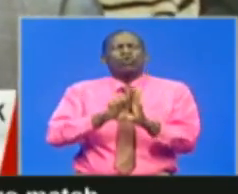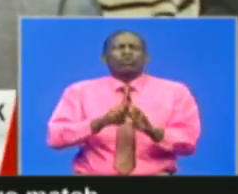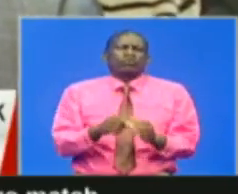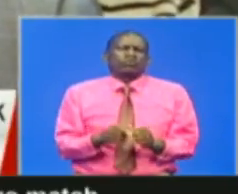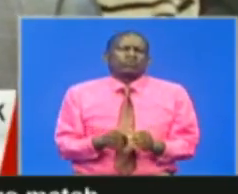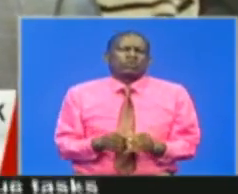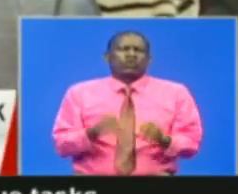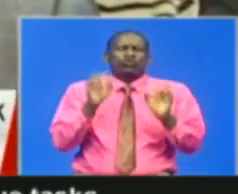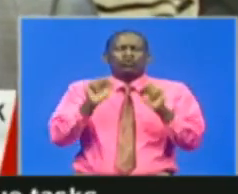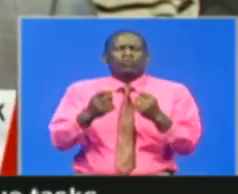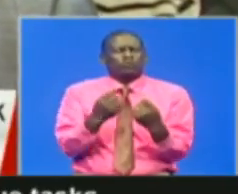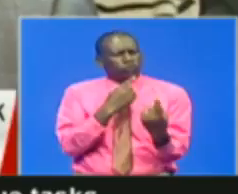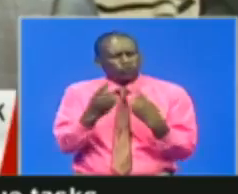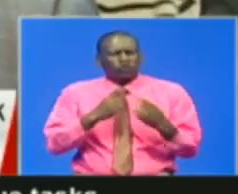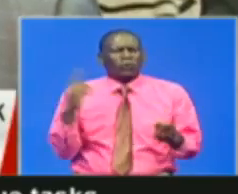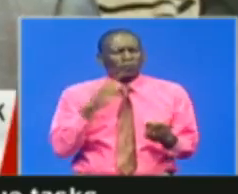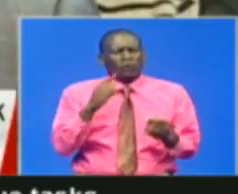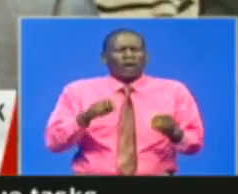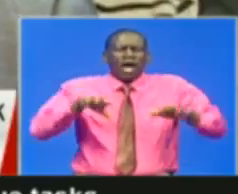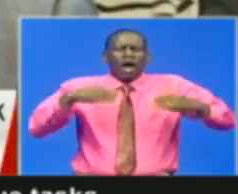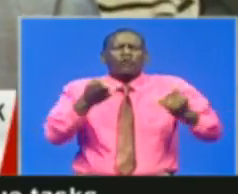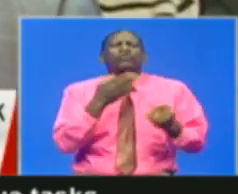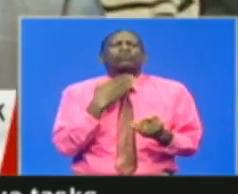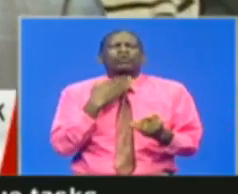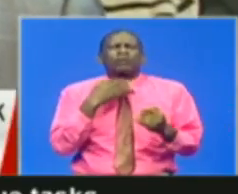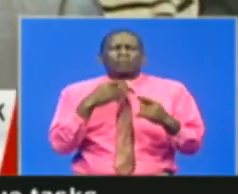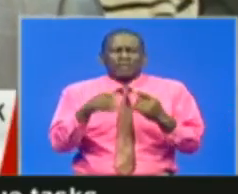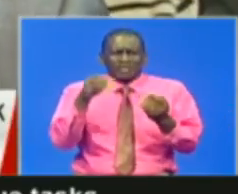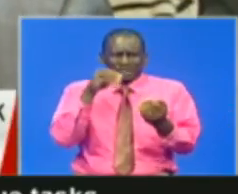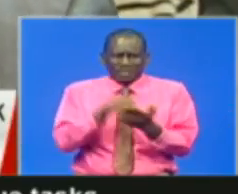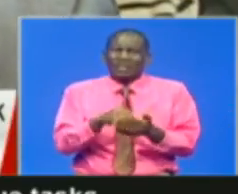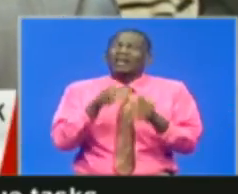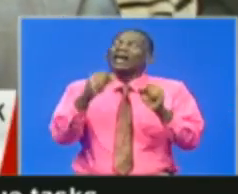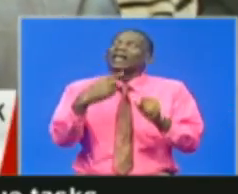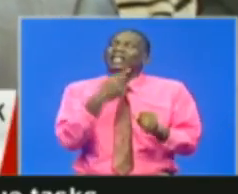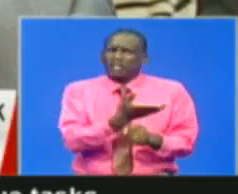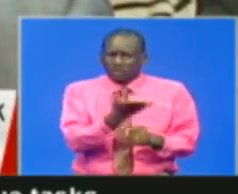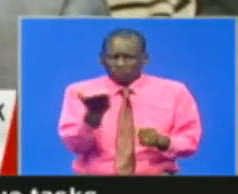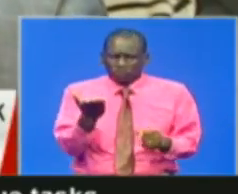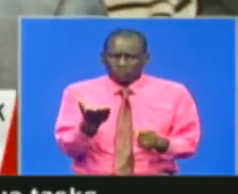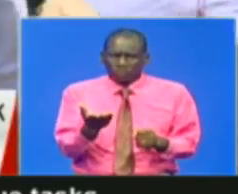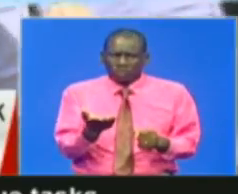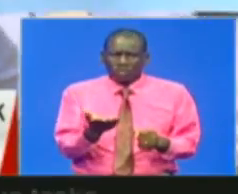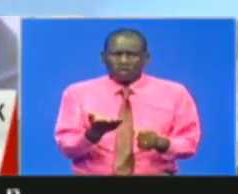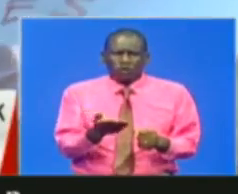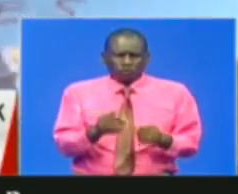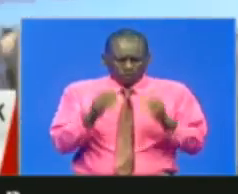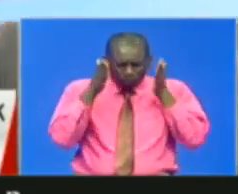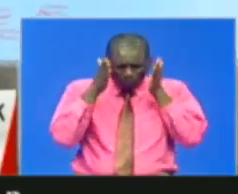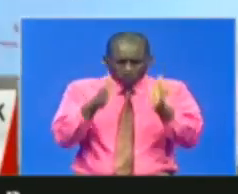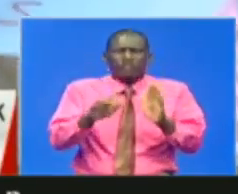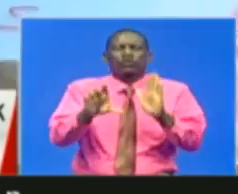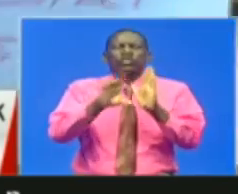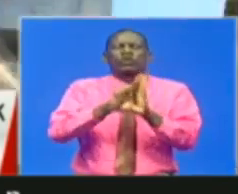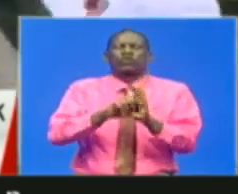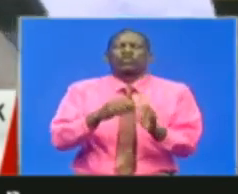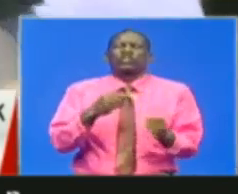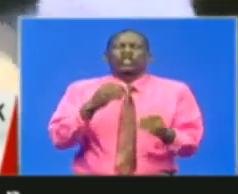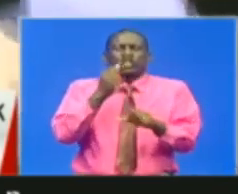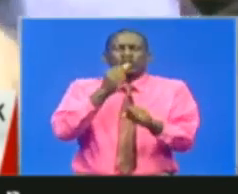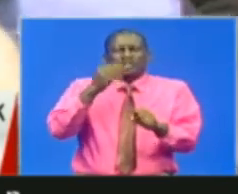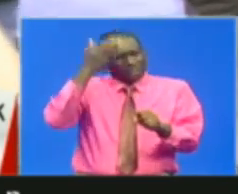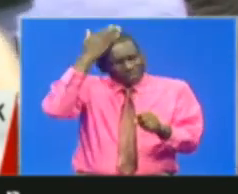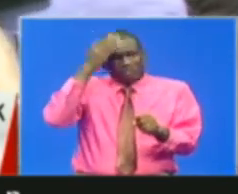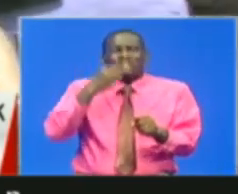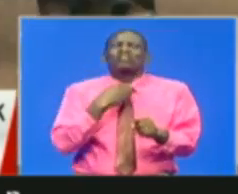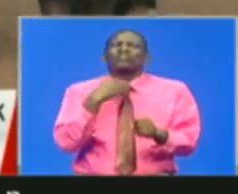can breathe fire, even you the way you want, yourselves, but I can tell you it will boil back to the law. The union insists that the strike that